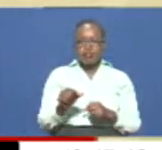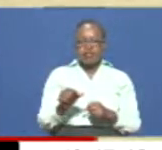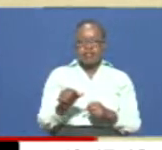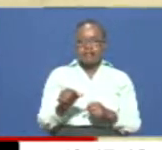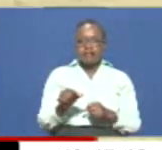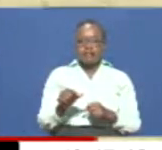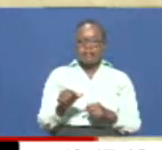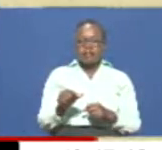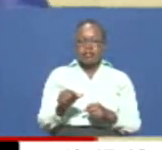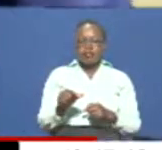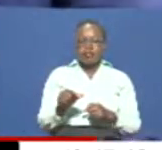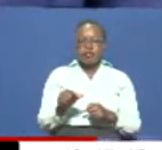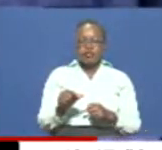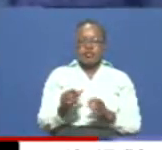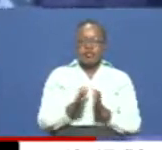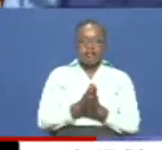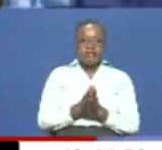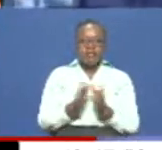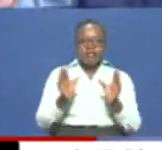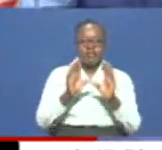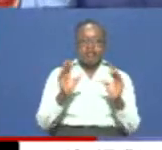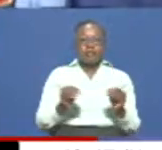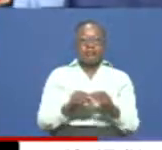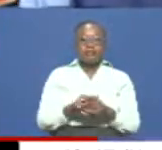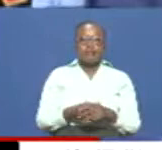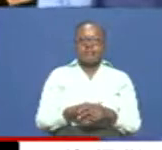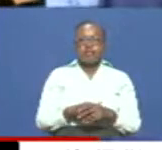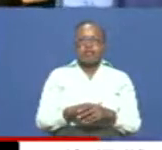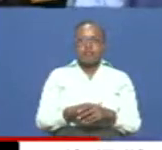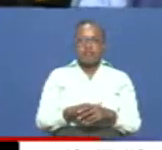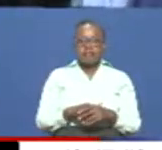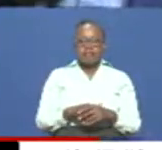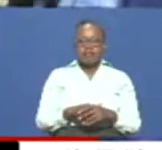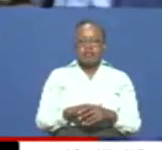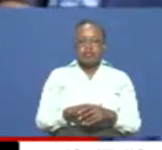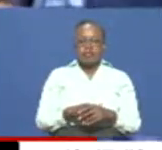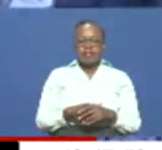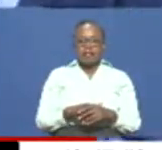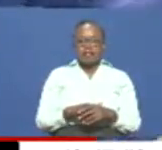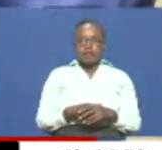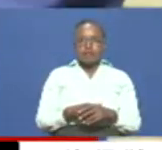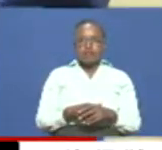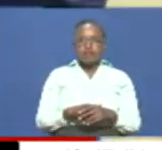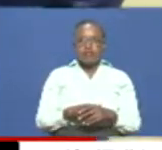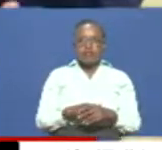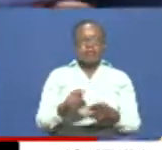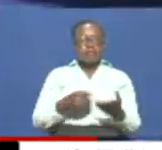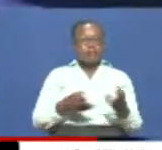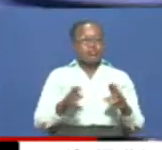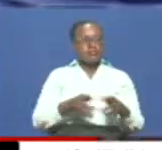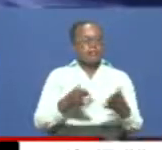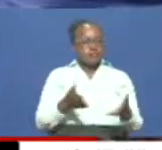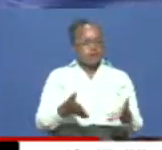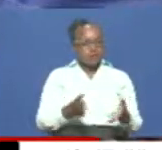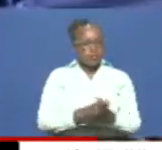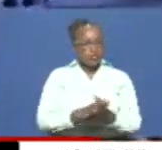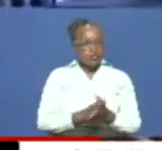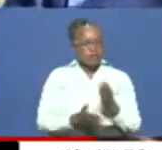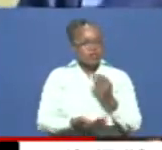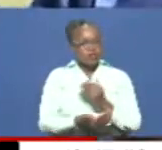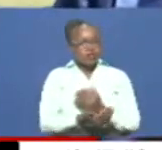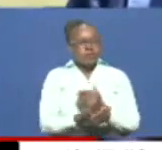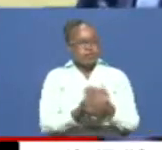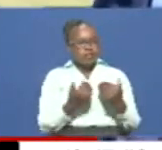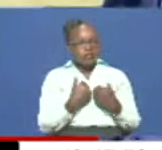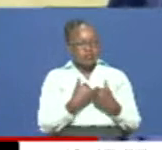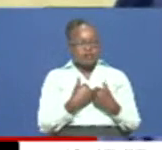of this series of seminar. Welcome, Korir. Maybe just give us a glimpse of what is happening here today. This morning we have